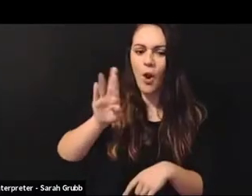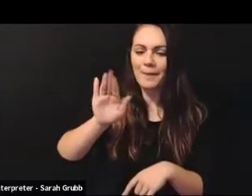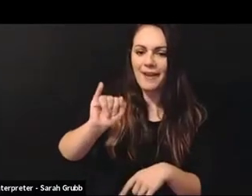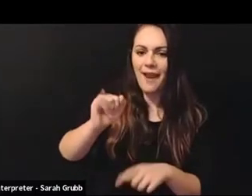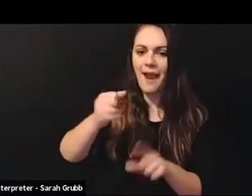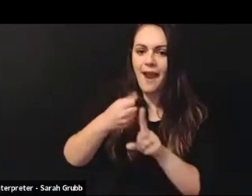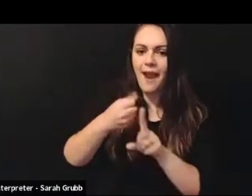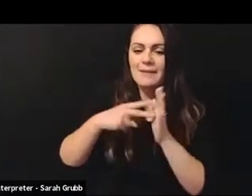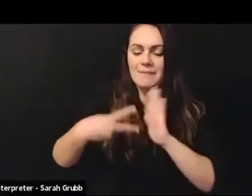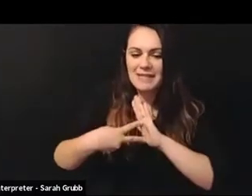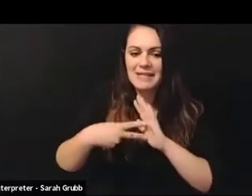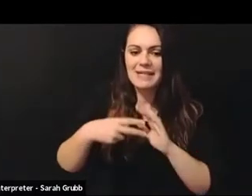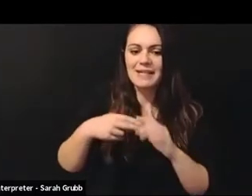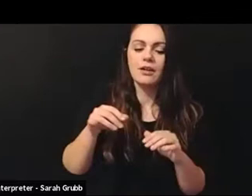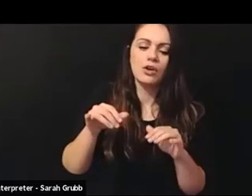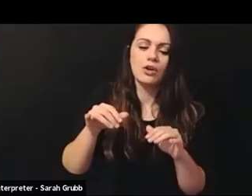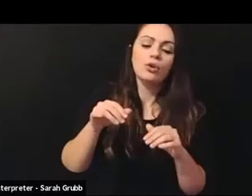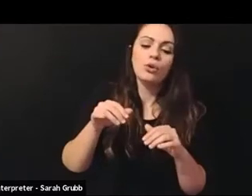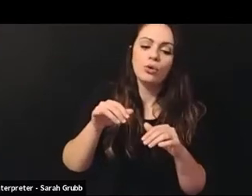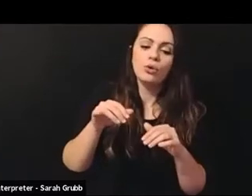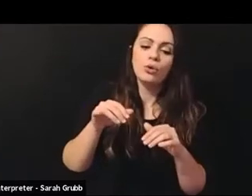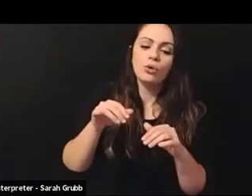was routines-based interview.